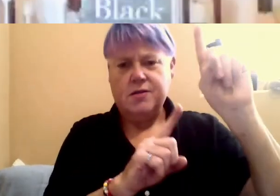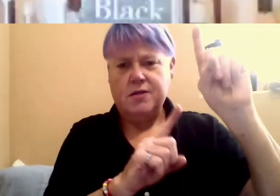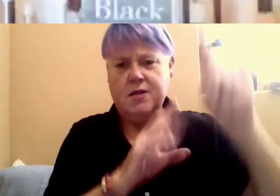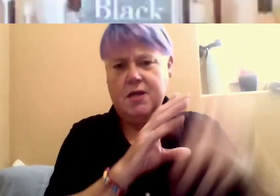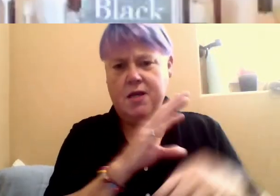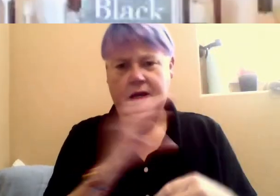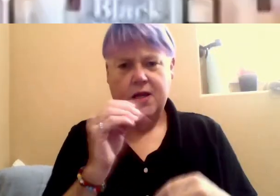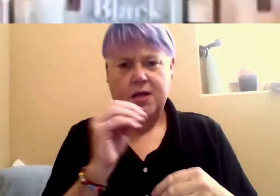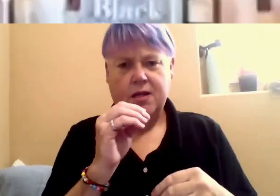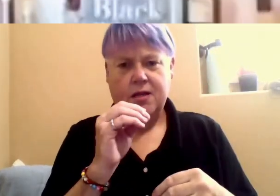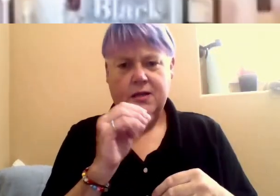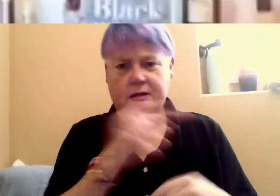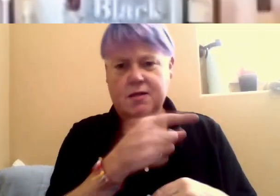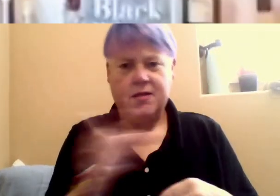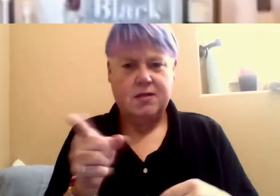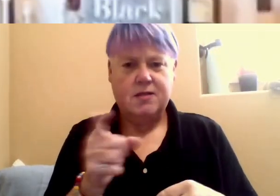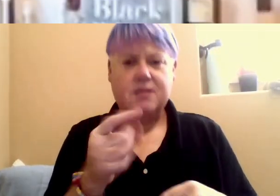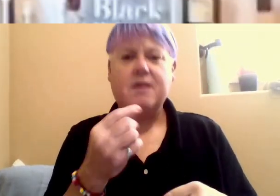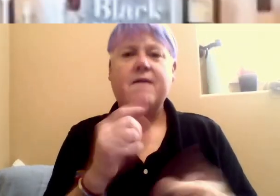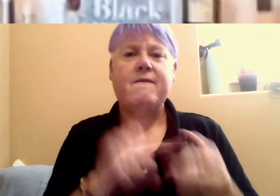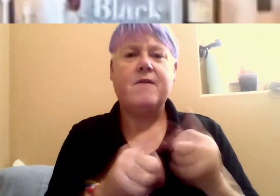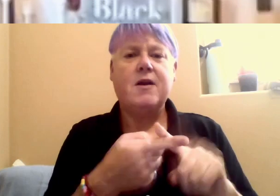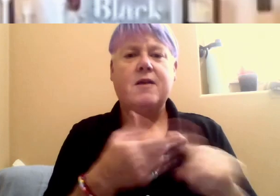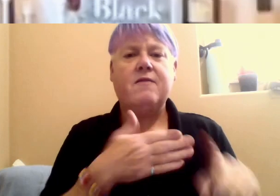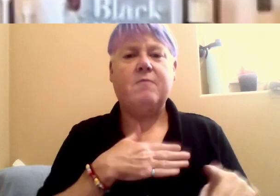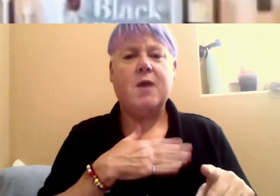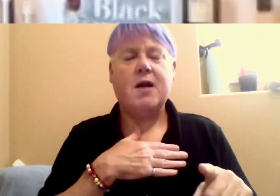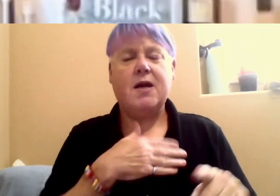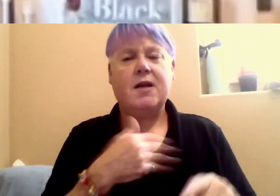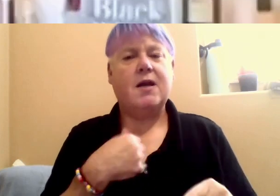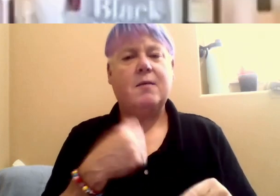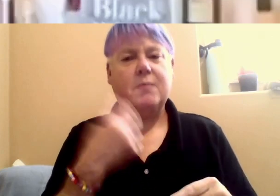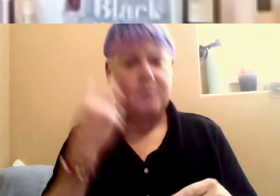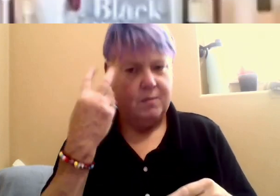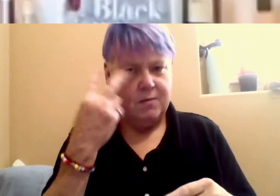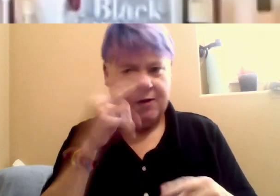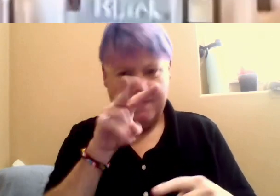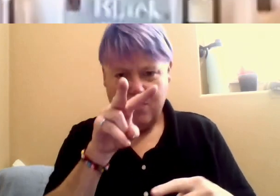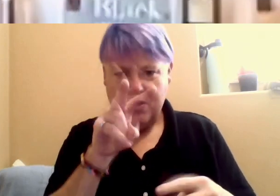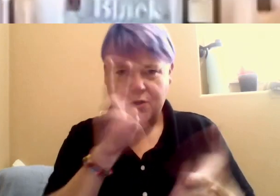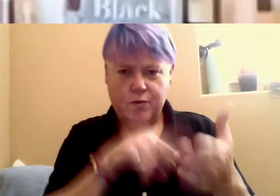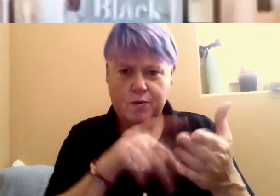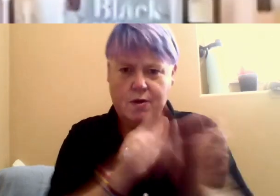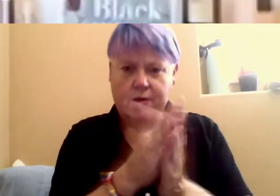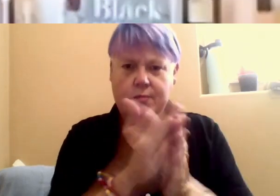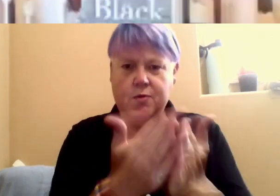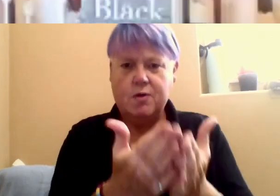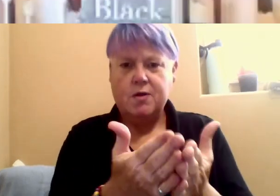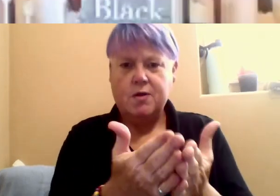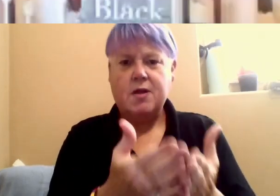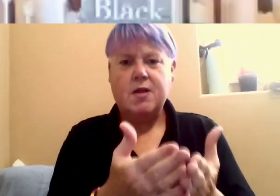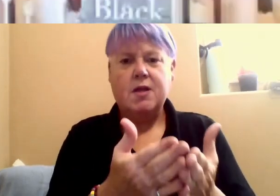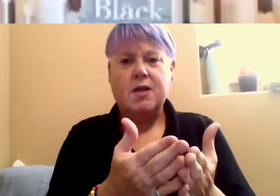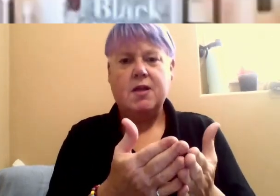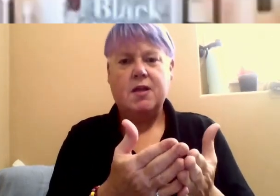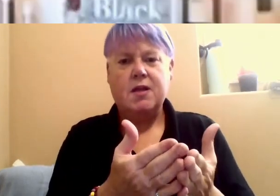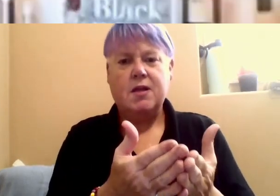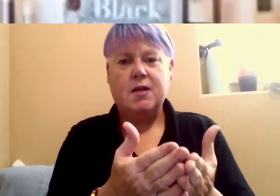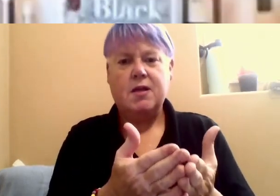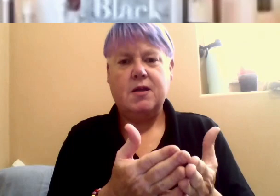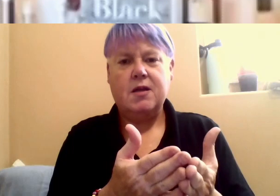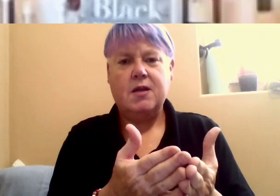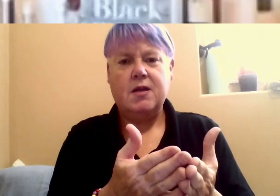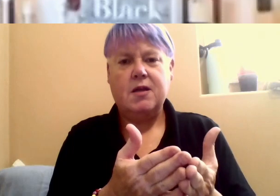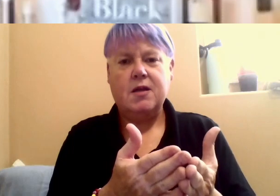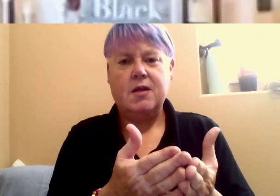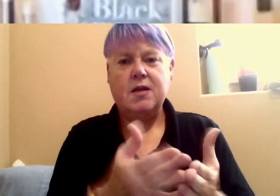So she's a dear friend of mine, and so I'm really looking forward to reading that book. And Wob just came up with a book called Walking